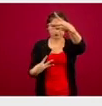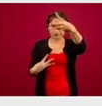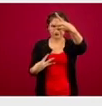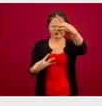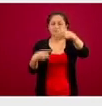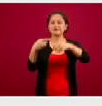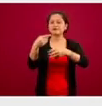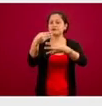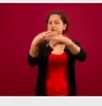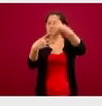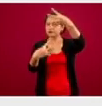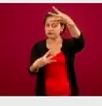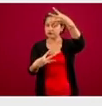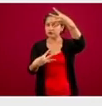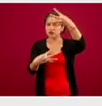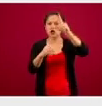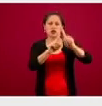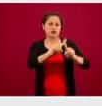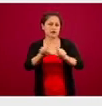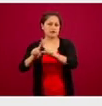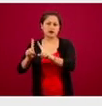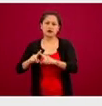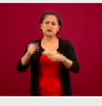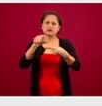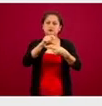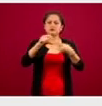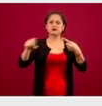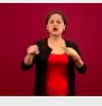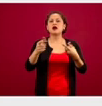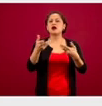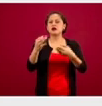our overall population.